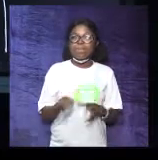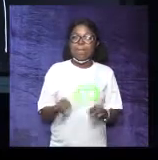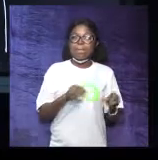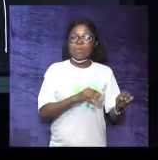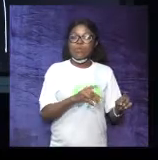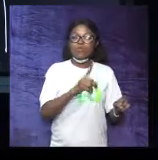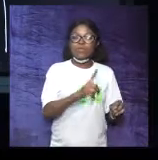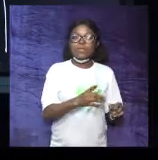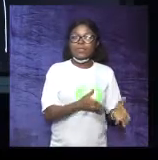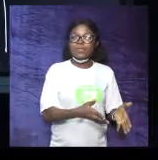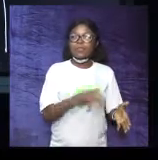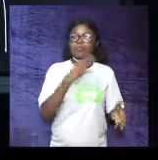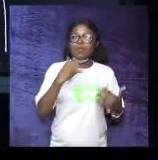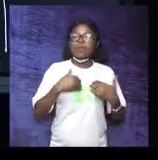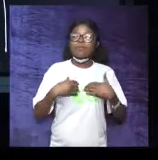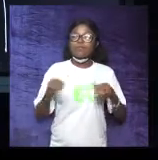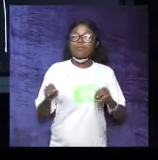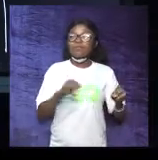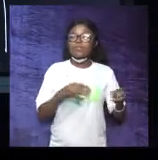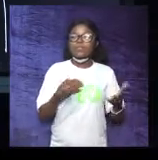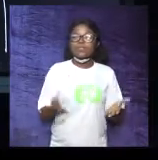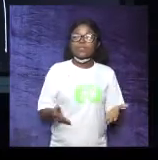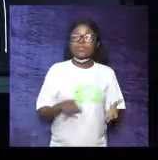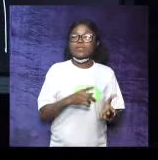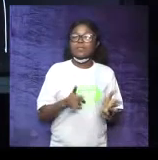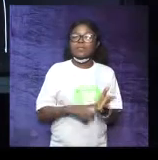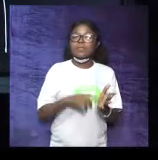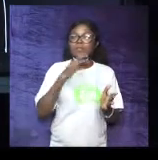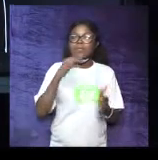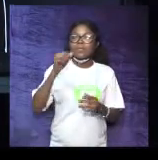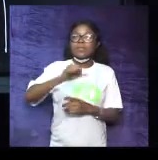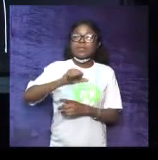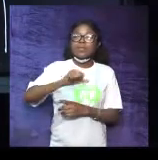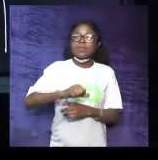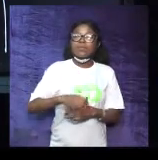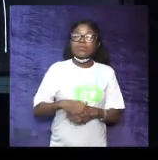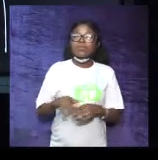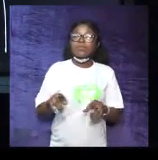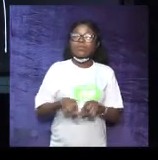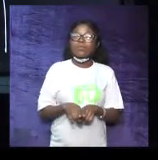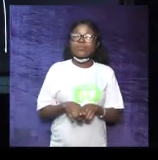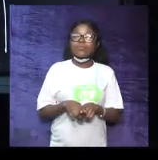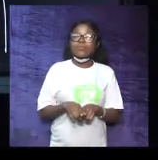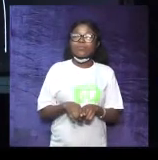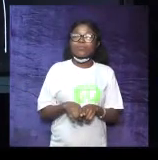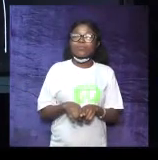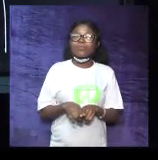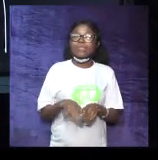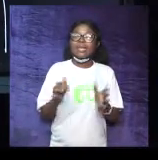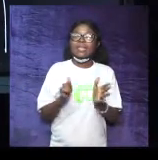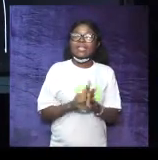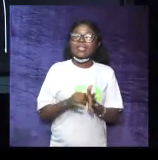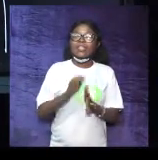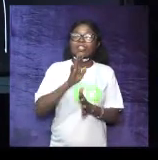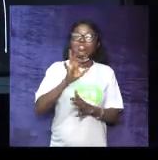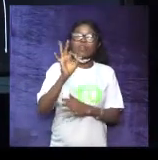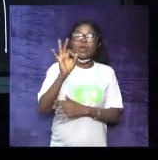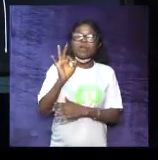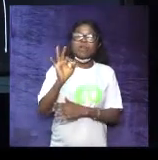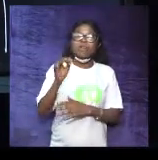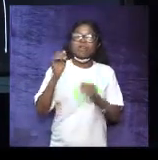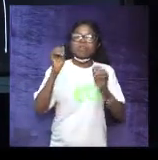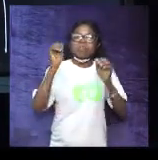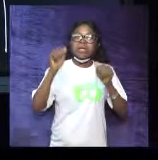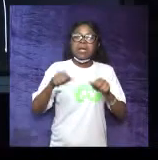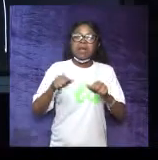Put one here, you have to put one here. These are the corresponding angles. So, that your F can face any